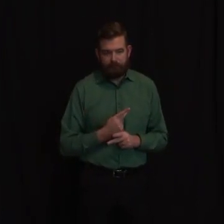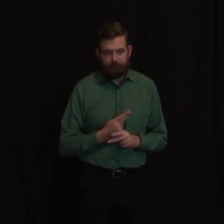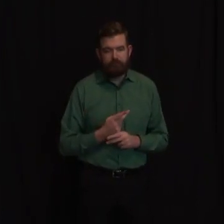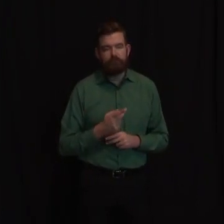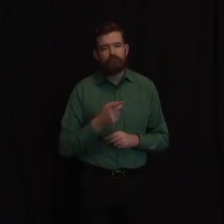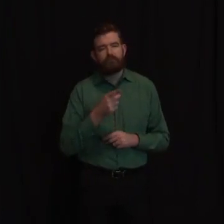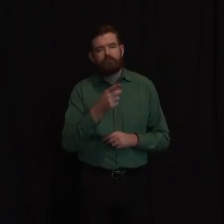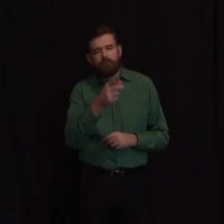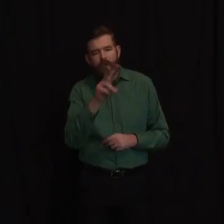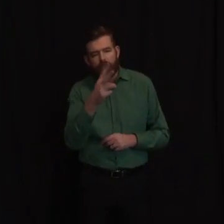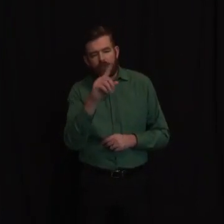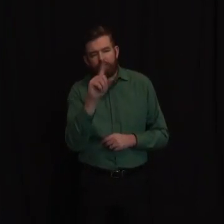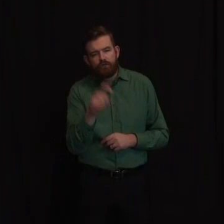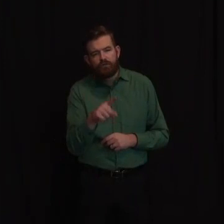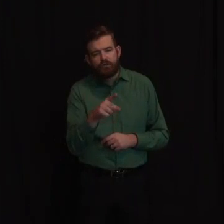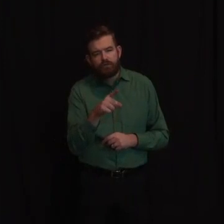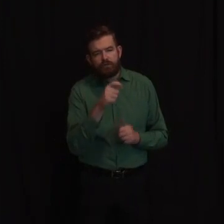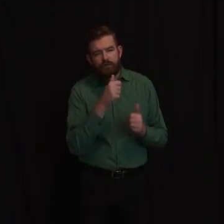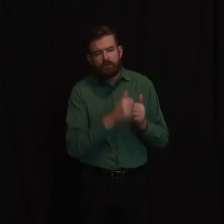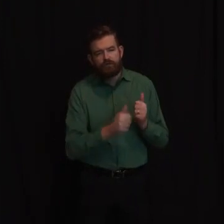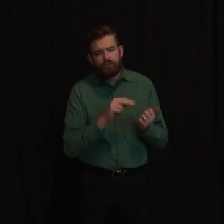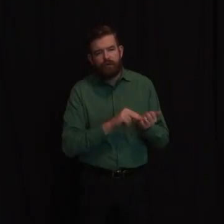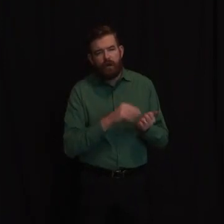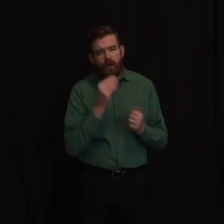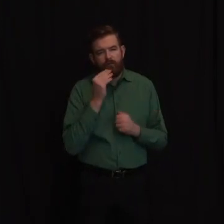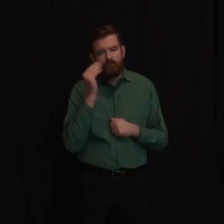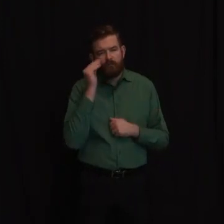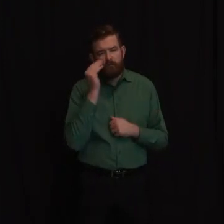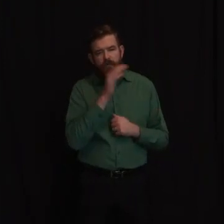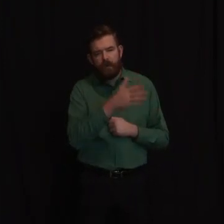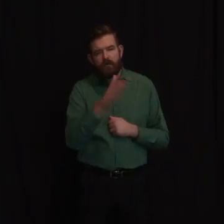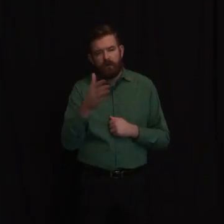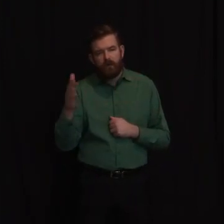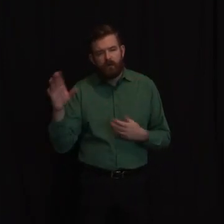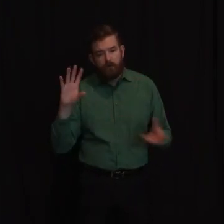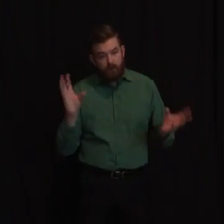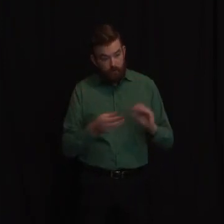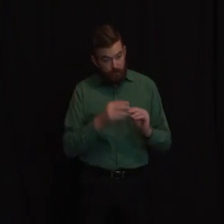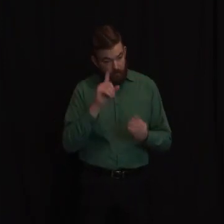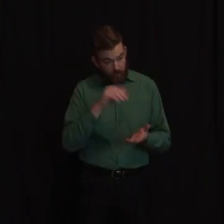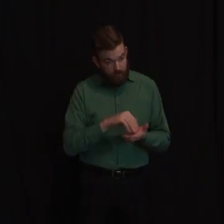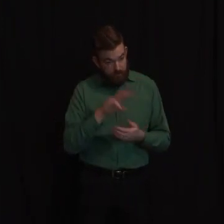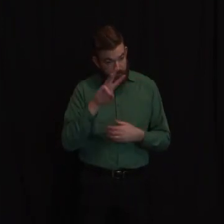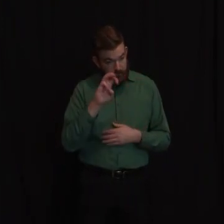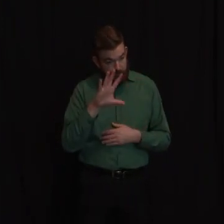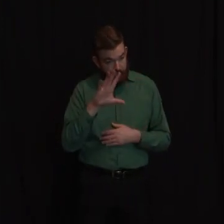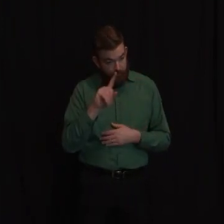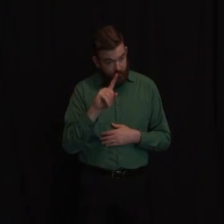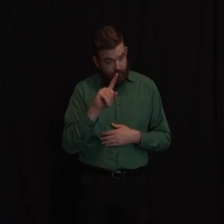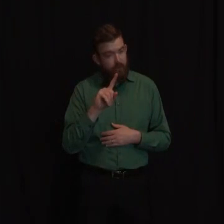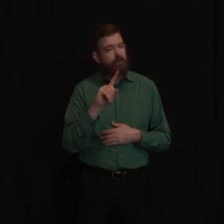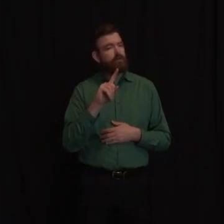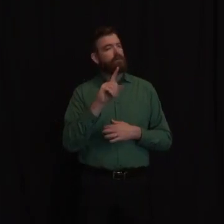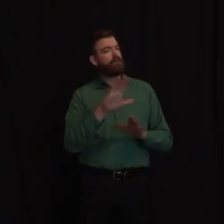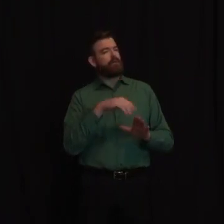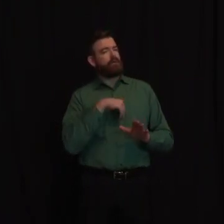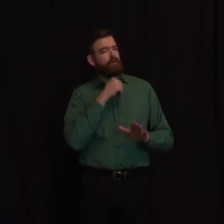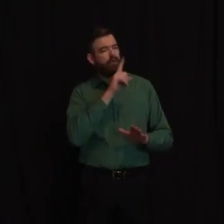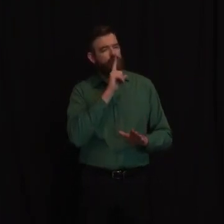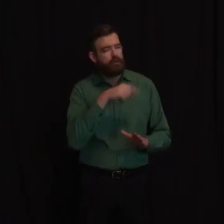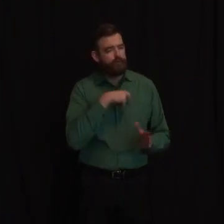1,655 fatalities? Can we come back to you on that? We'll check that. Test kits, we